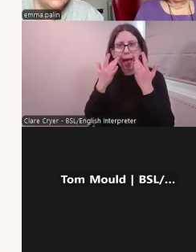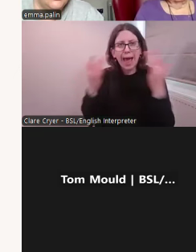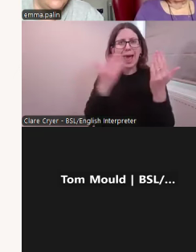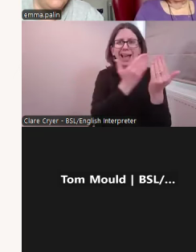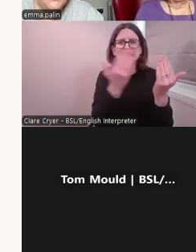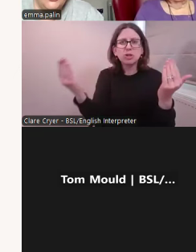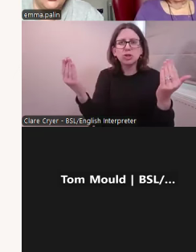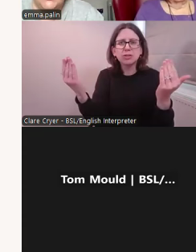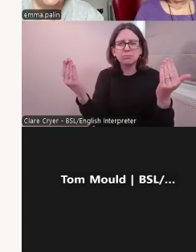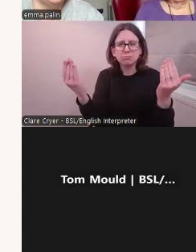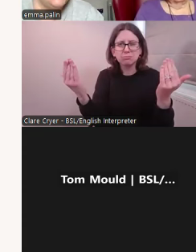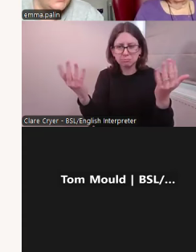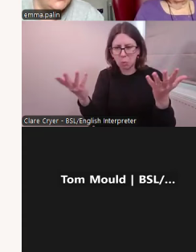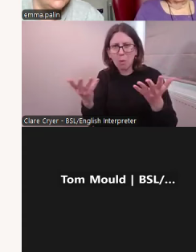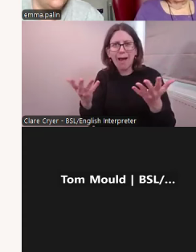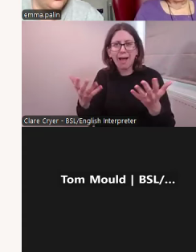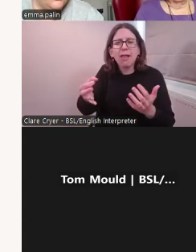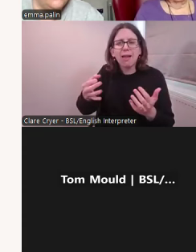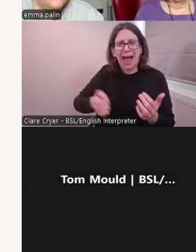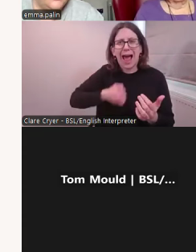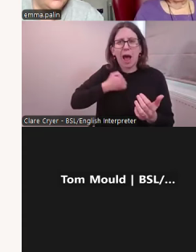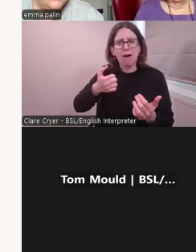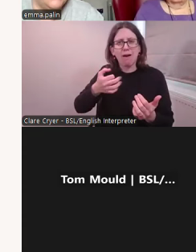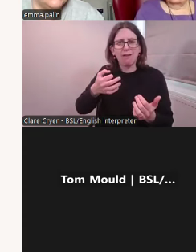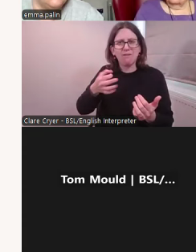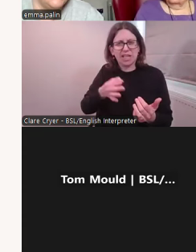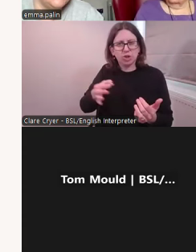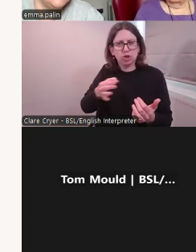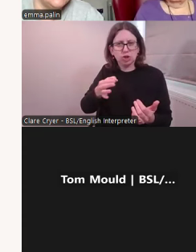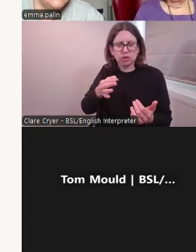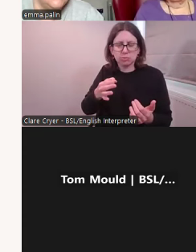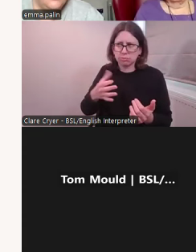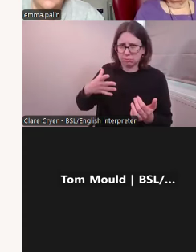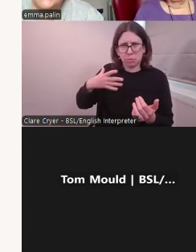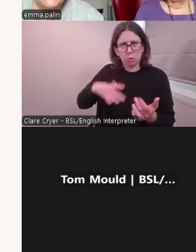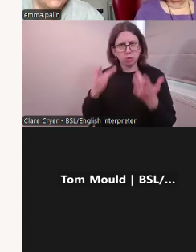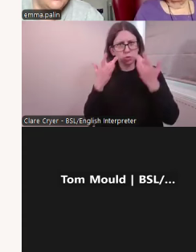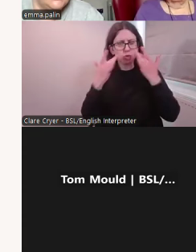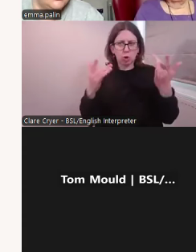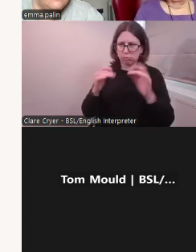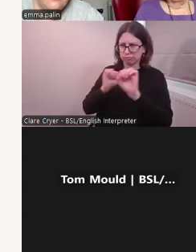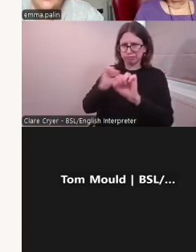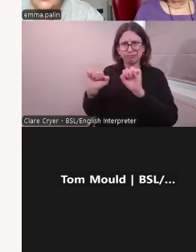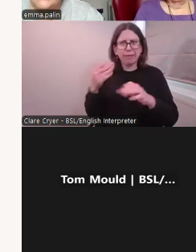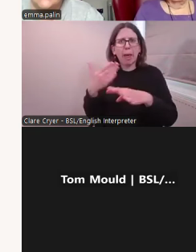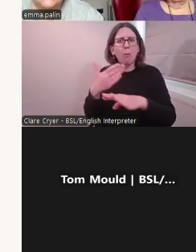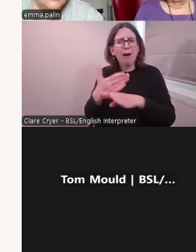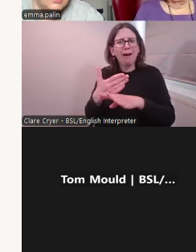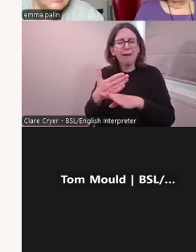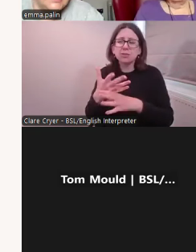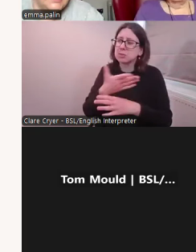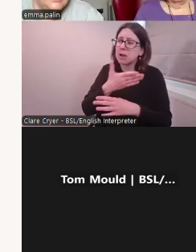village to kind of showcase the work that they had created. So it was great to invite members